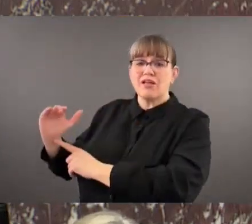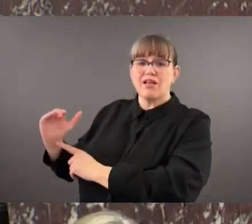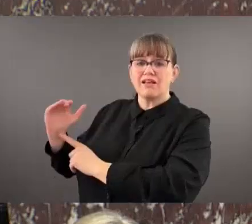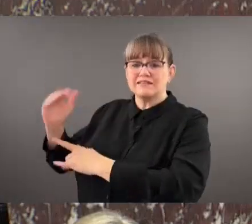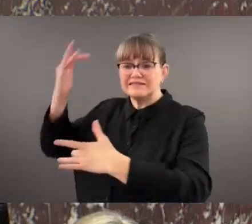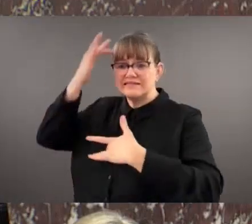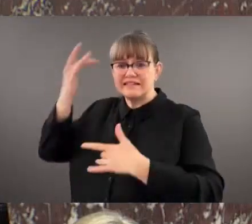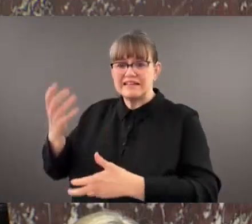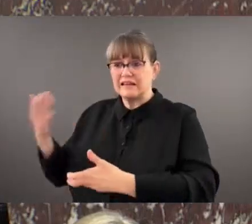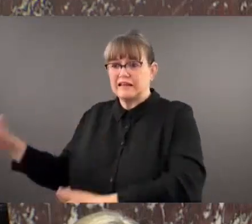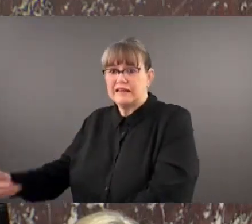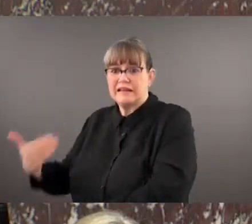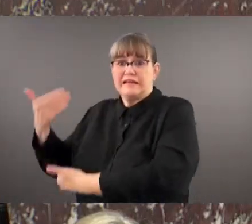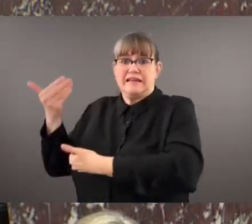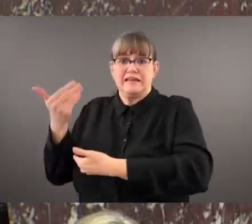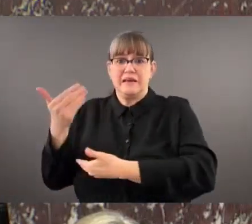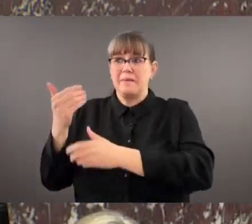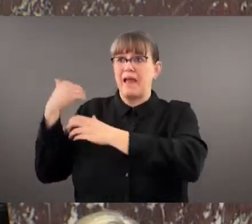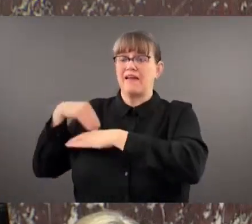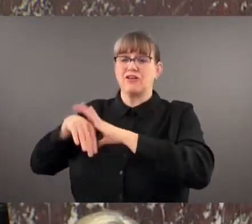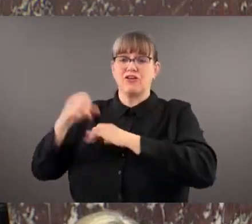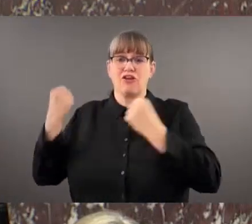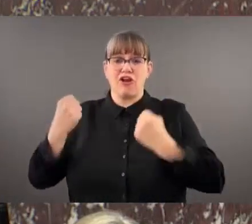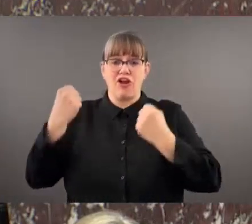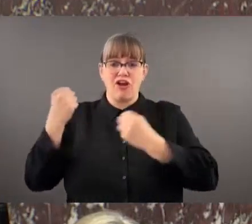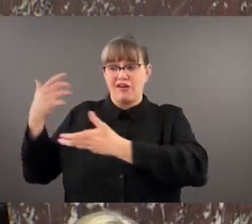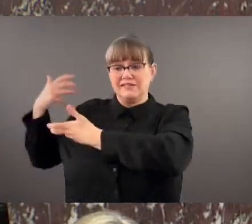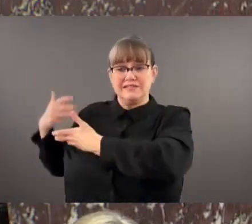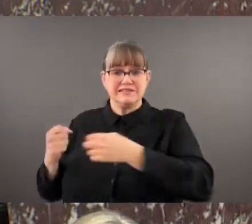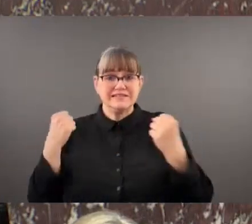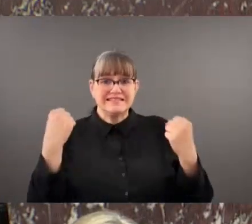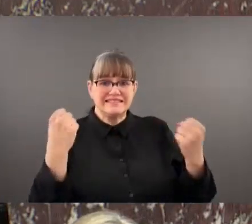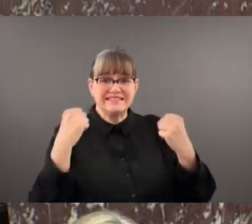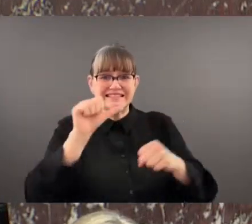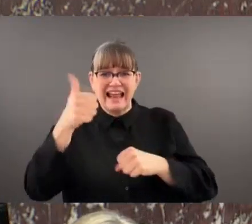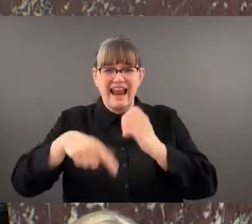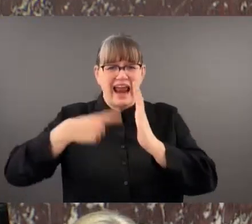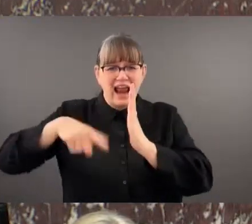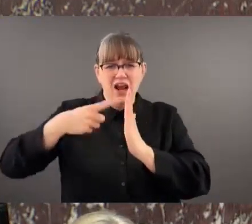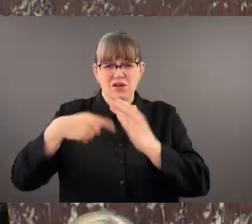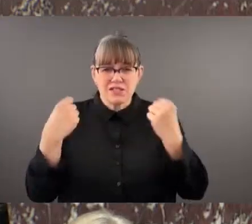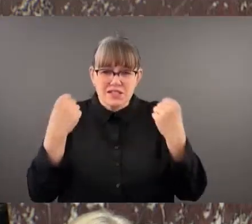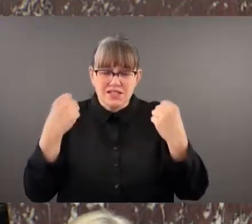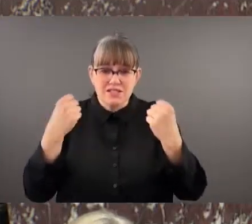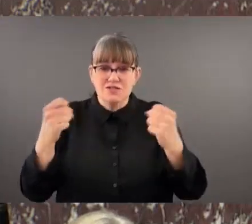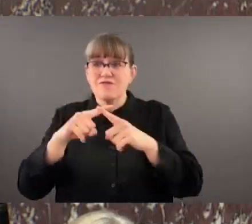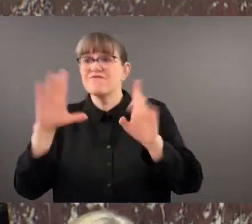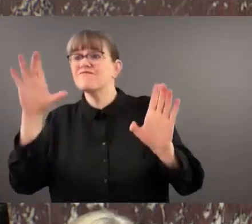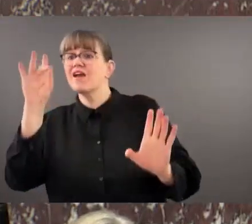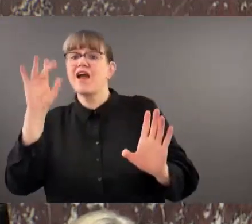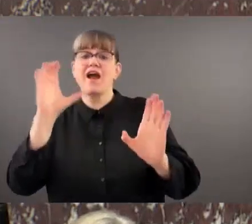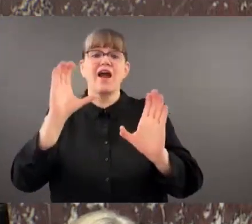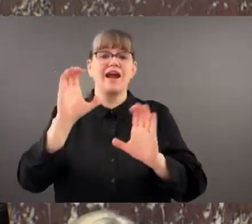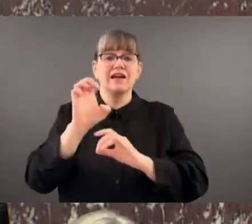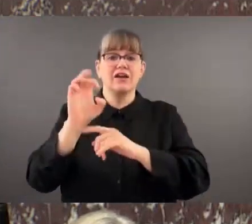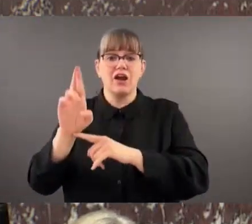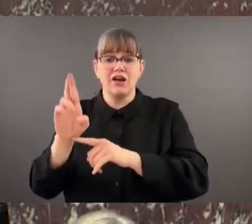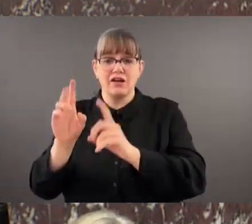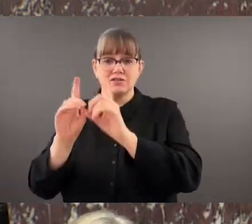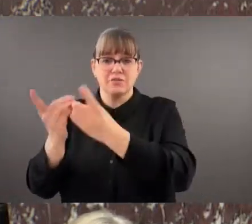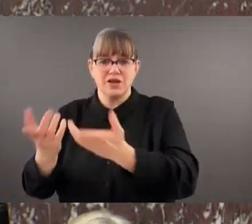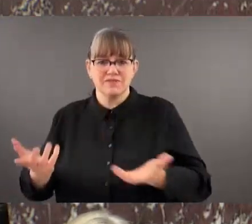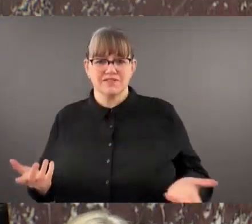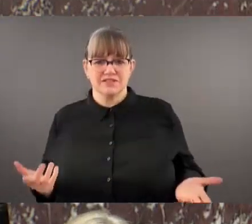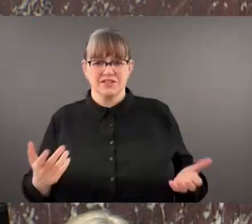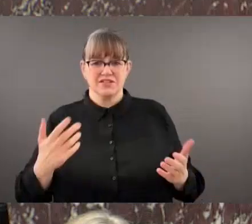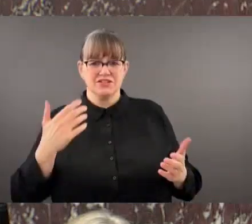10 hours to access an emergency room department? Shame. That is the state. Can you